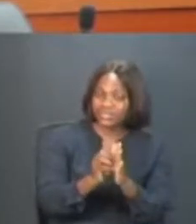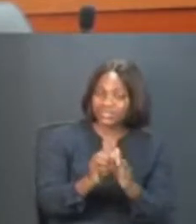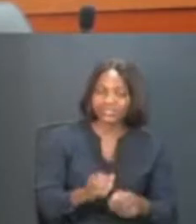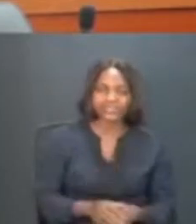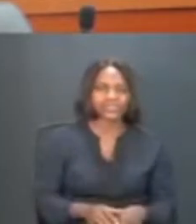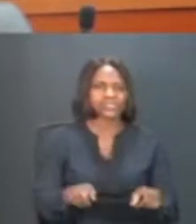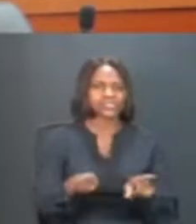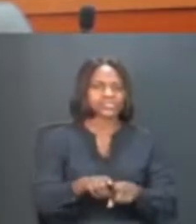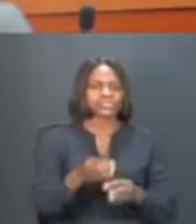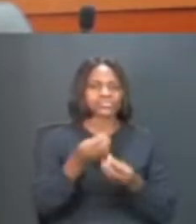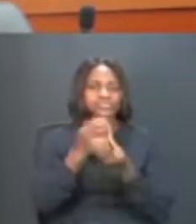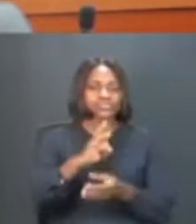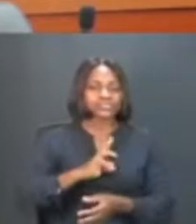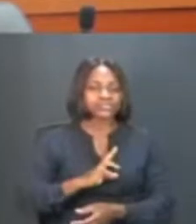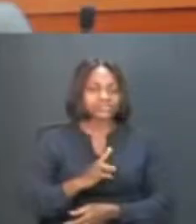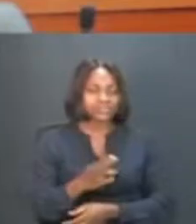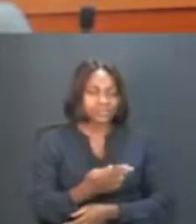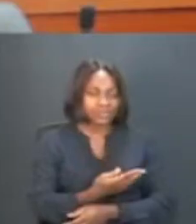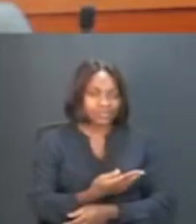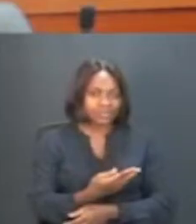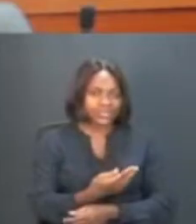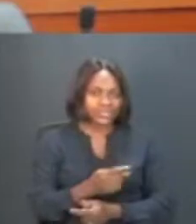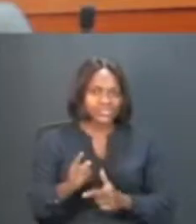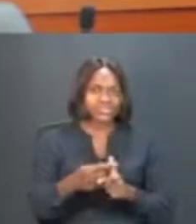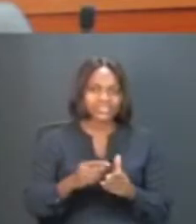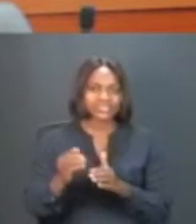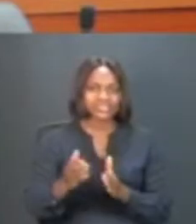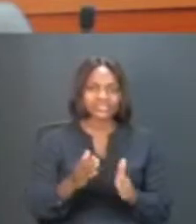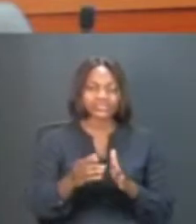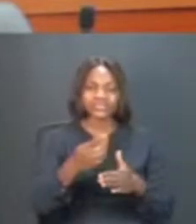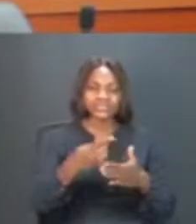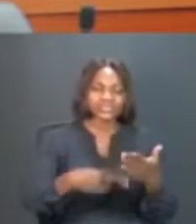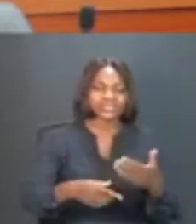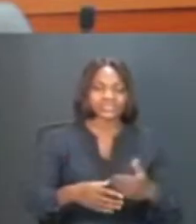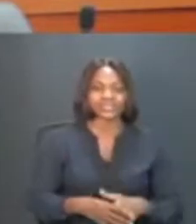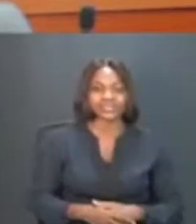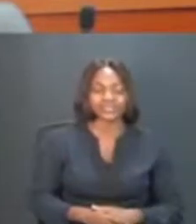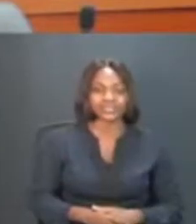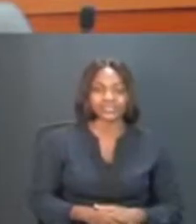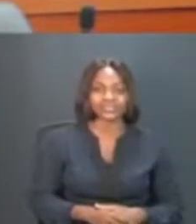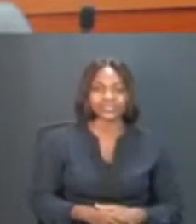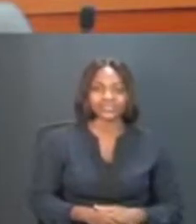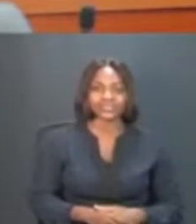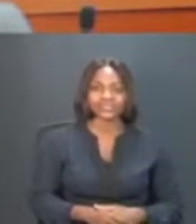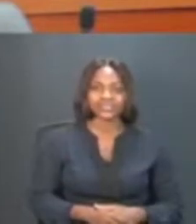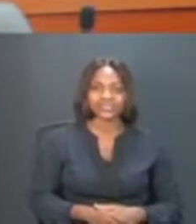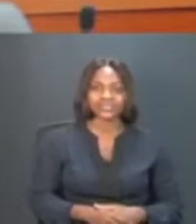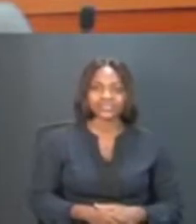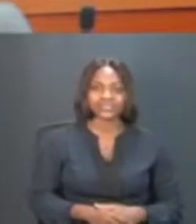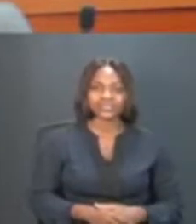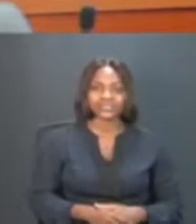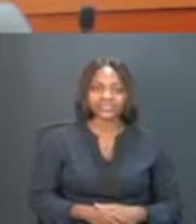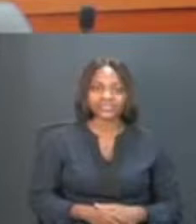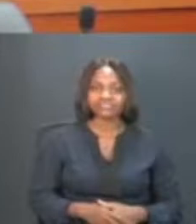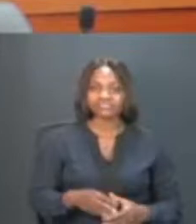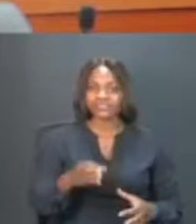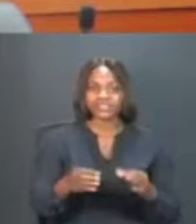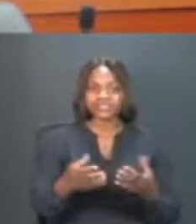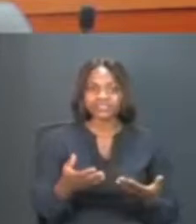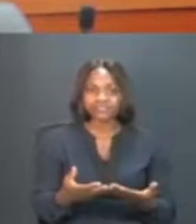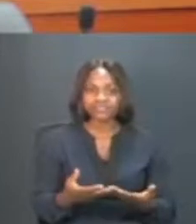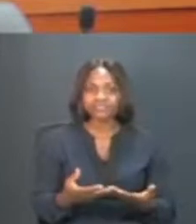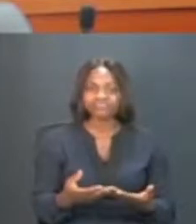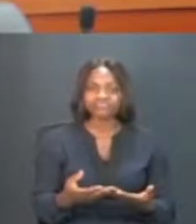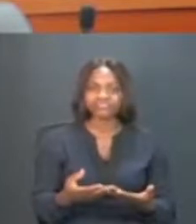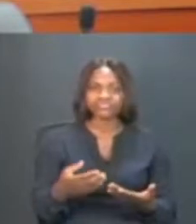to inform us what the next plans are. If we are jettisoning the plan which is supposed